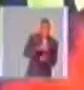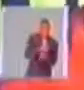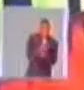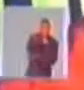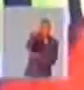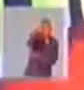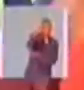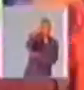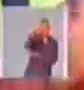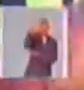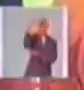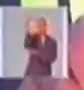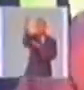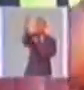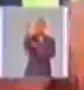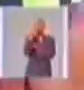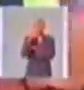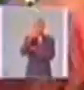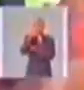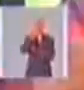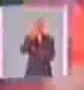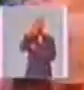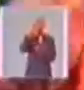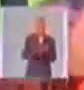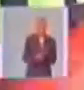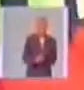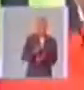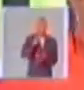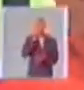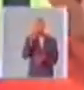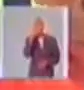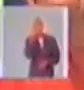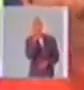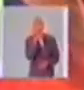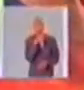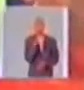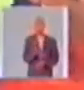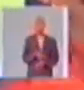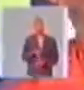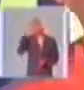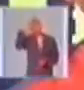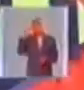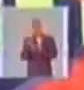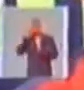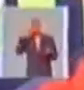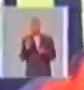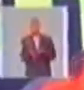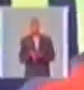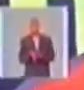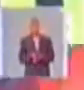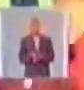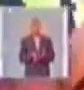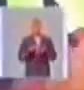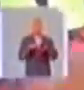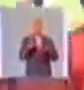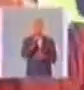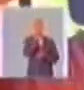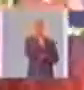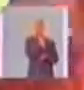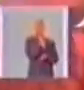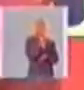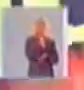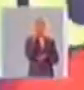santrel eye na da kwan enipa bia faso e di jisika ne oda popa a wuti me na eno kure ni sanke